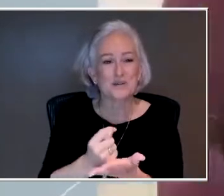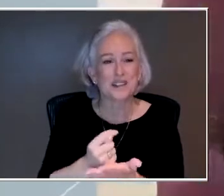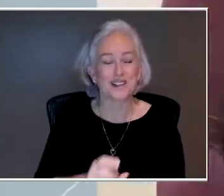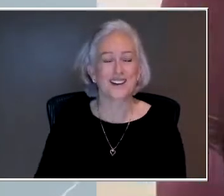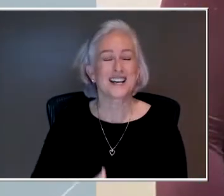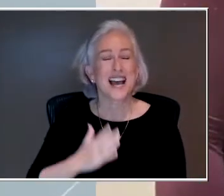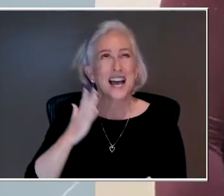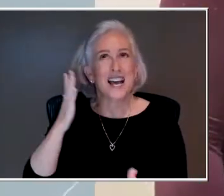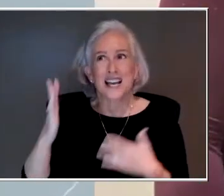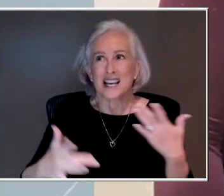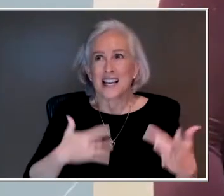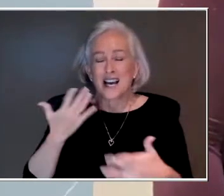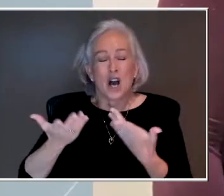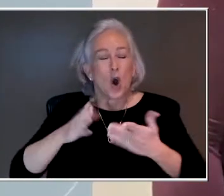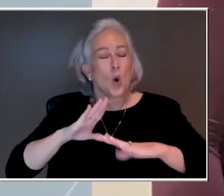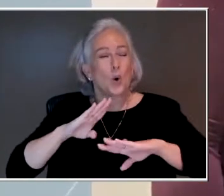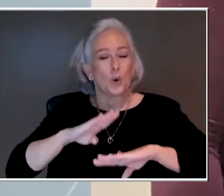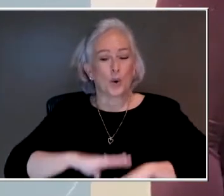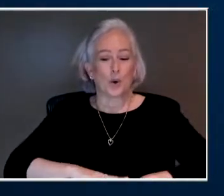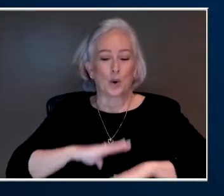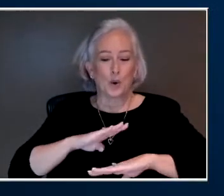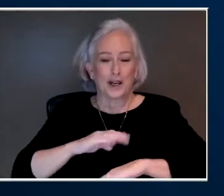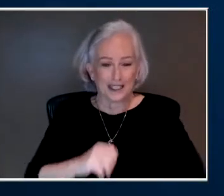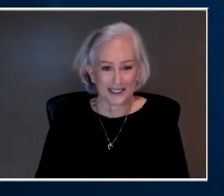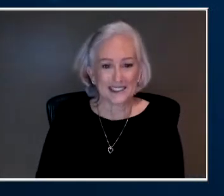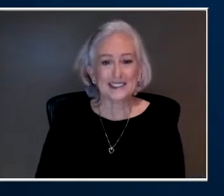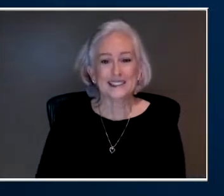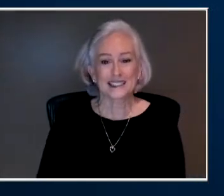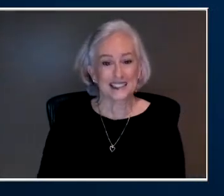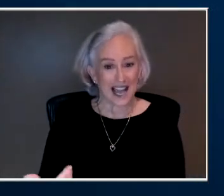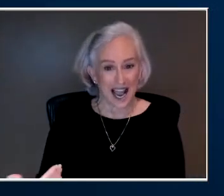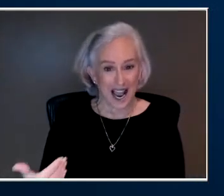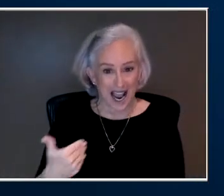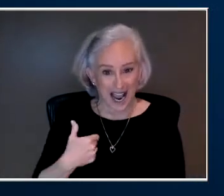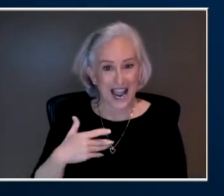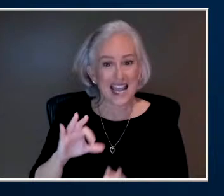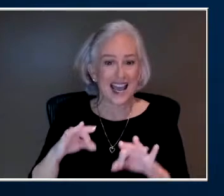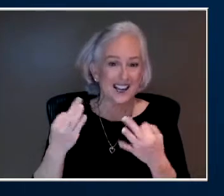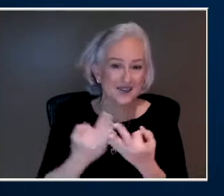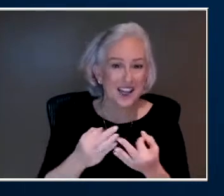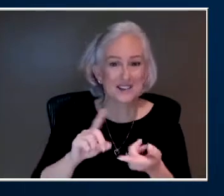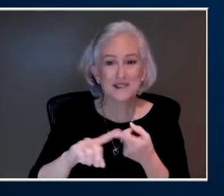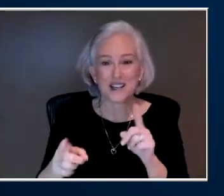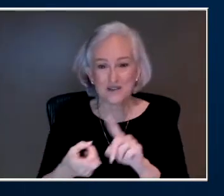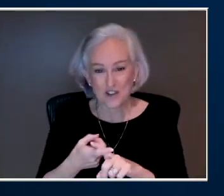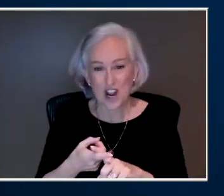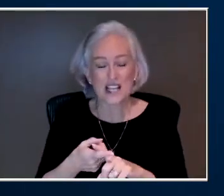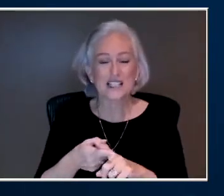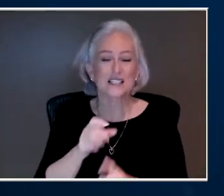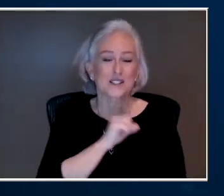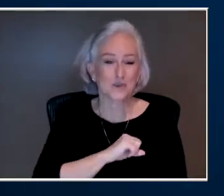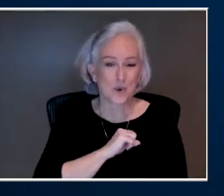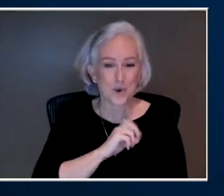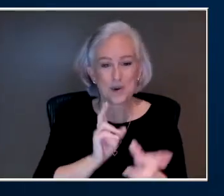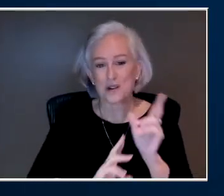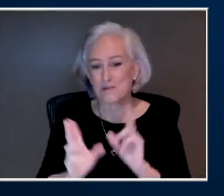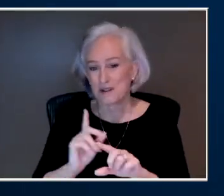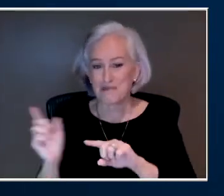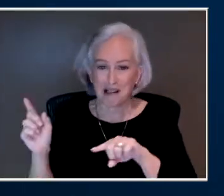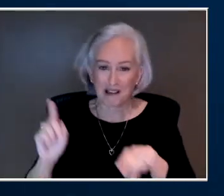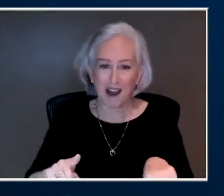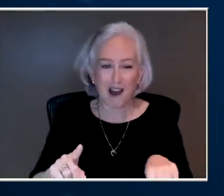relief. Again, I had family and friends and sorority there to cheer me